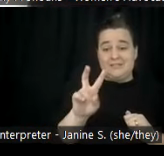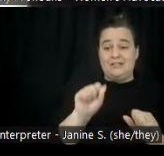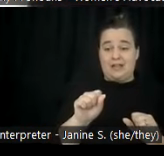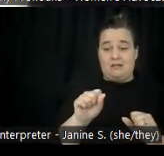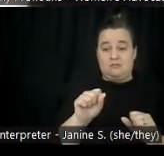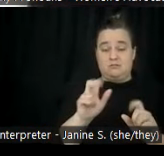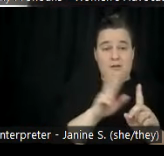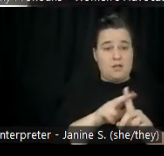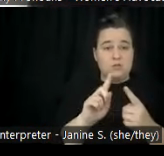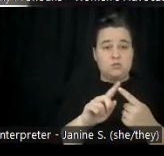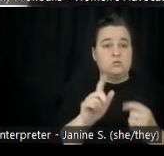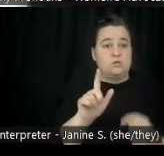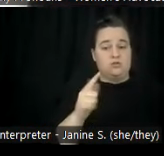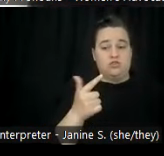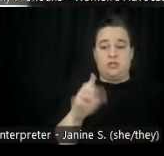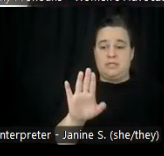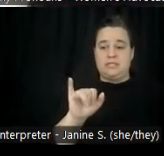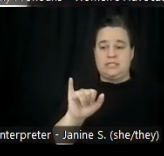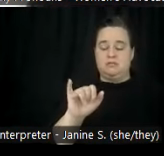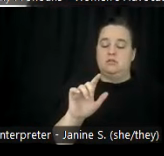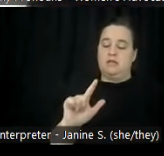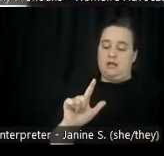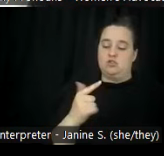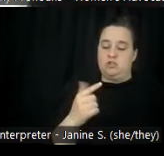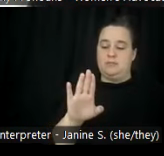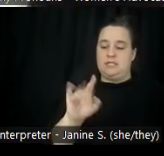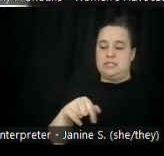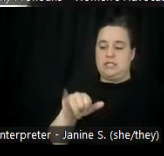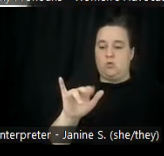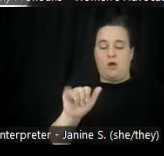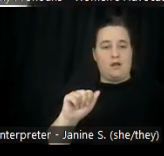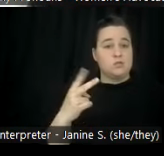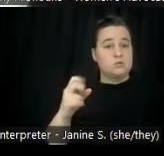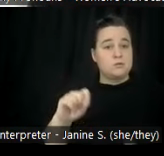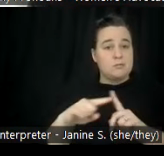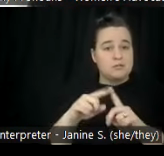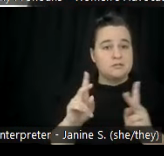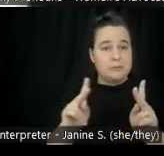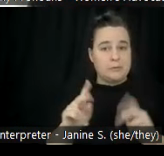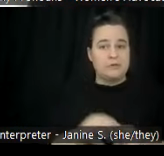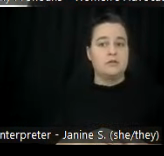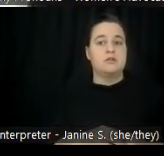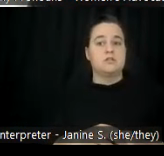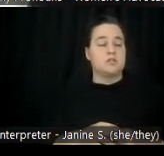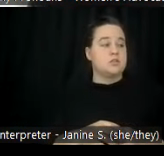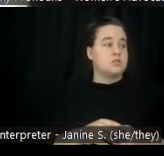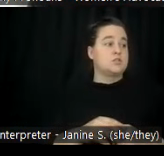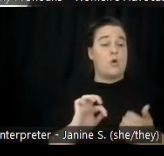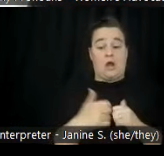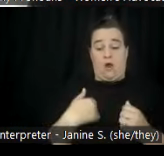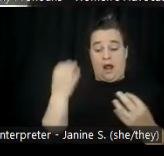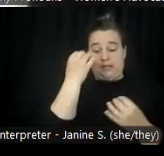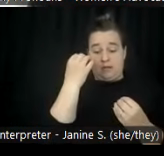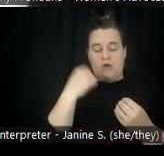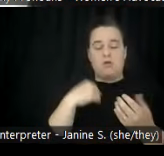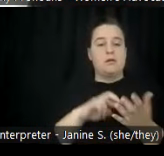LGBTQIA plus folks. And how I think about domestic violence can also influence that bring outside